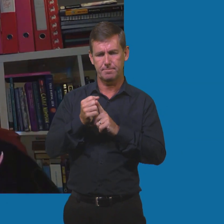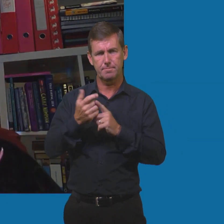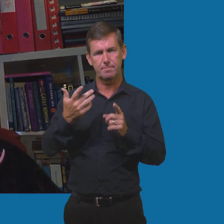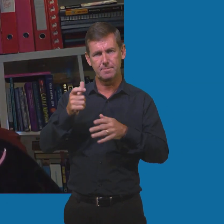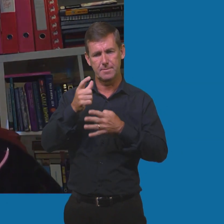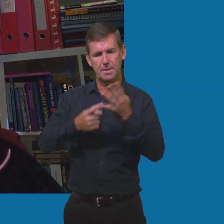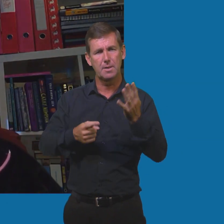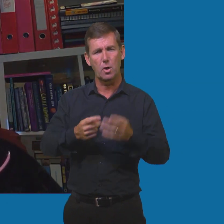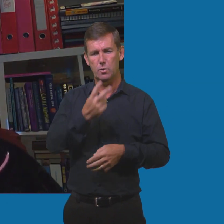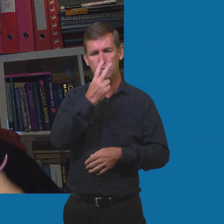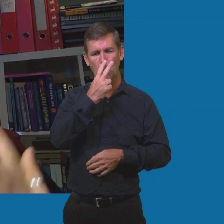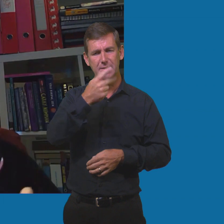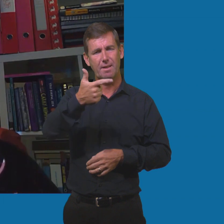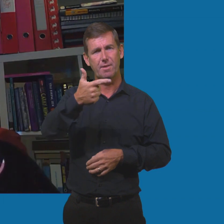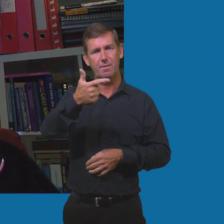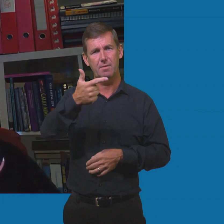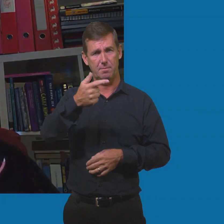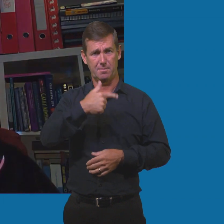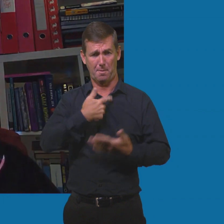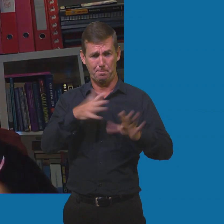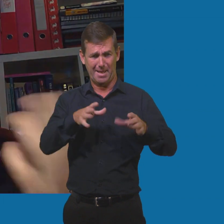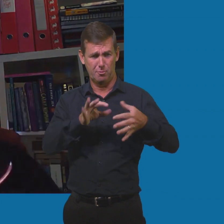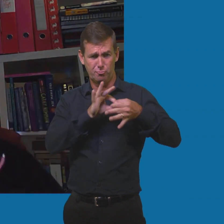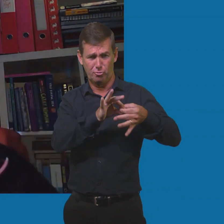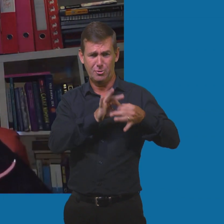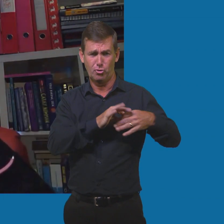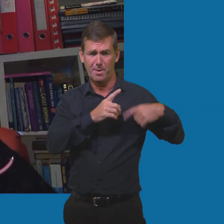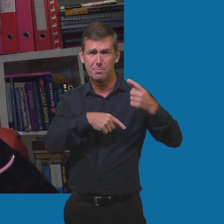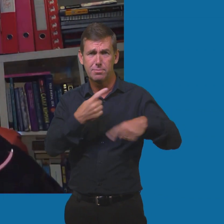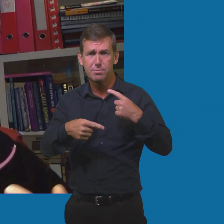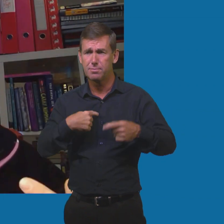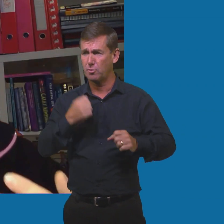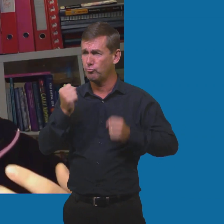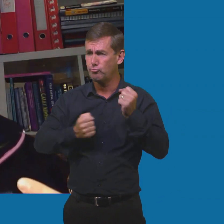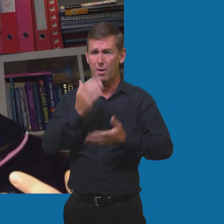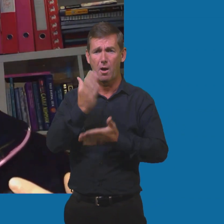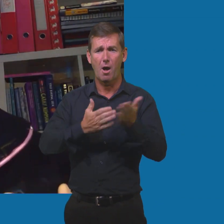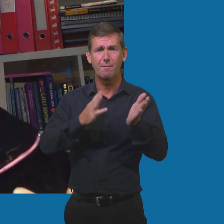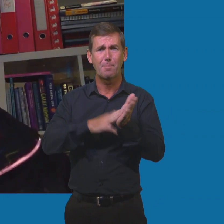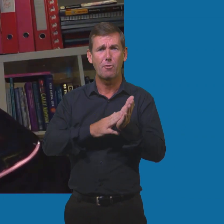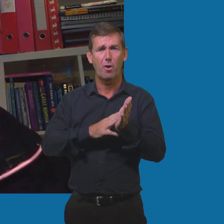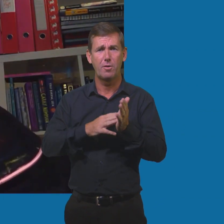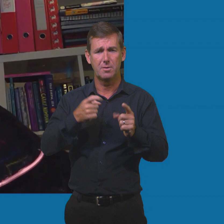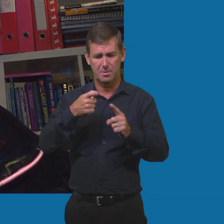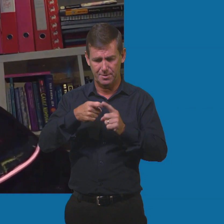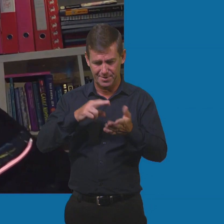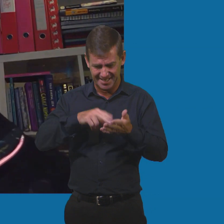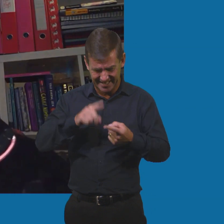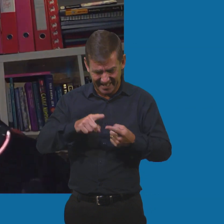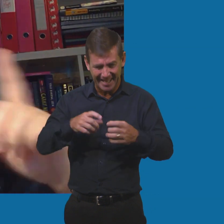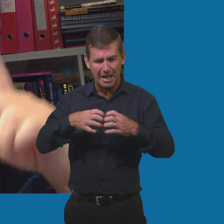27. I was at that point in a long-term relationship. I'd been running half marathons until my kneecap started